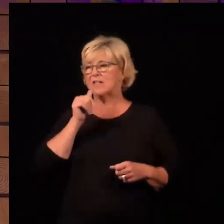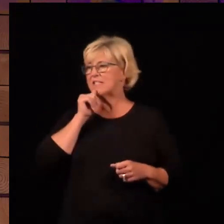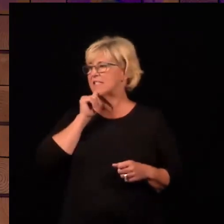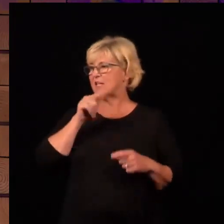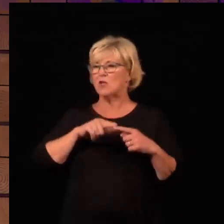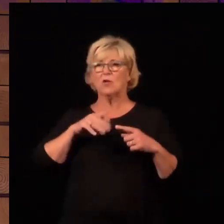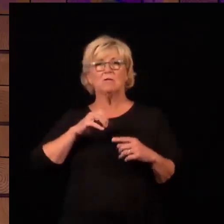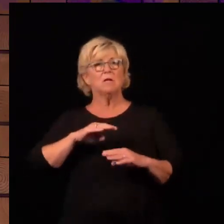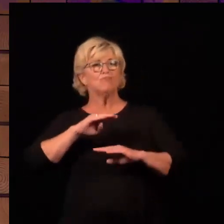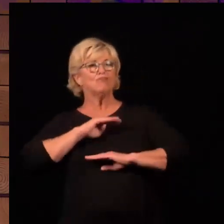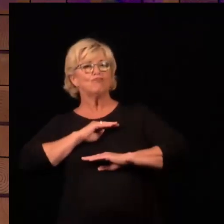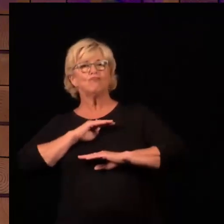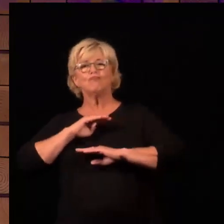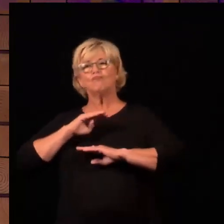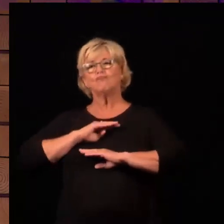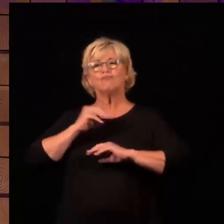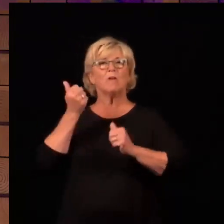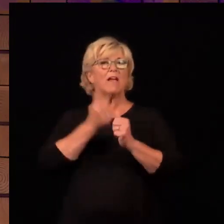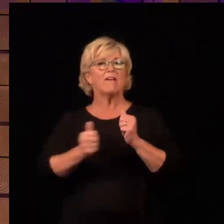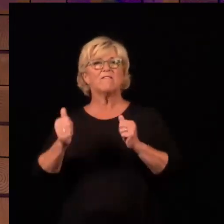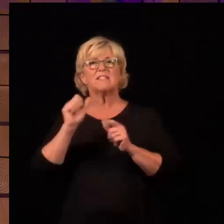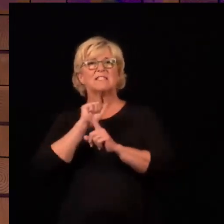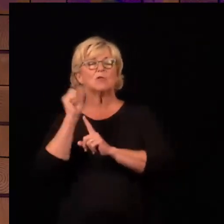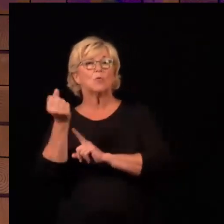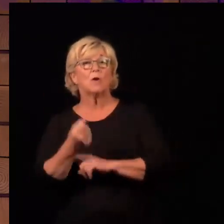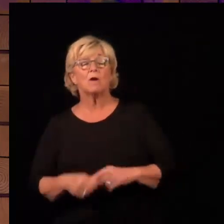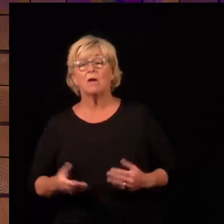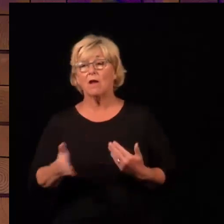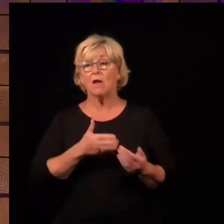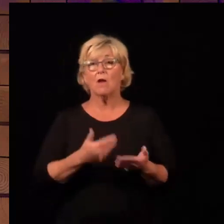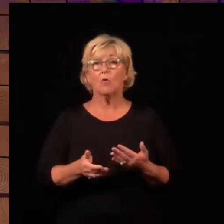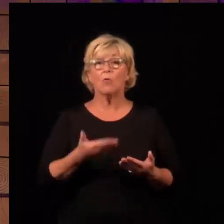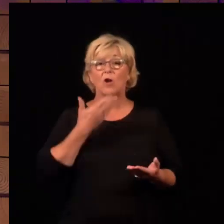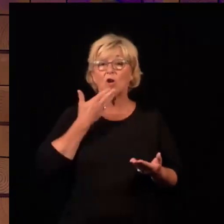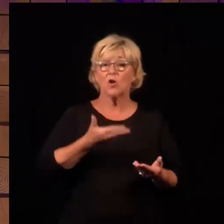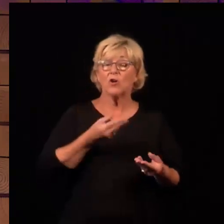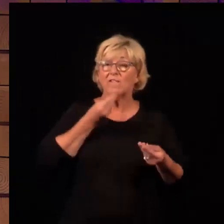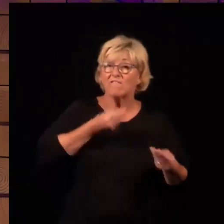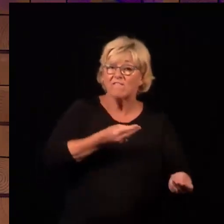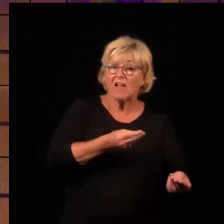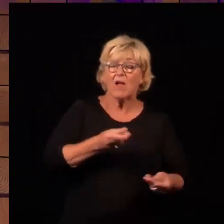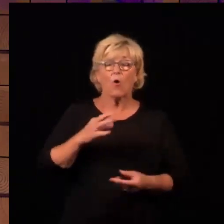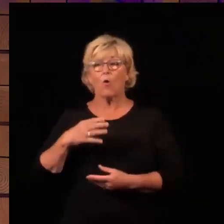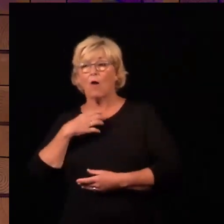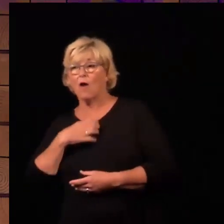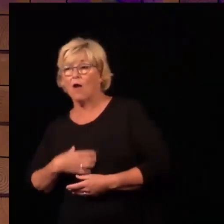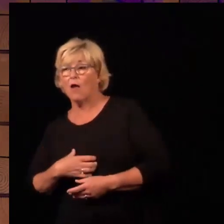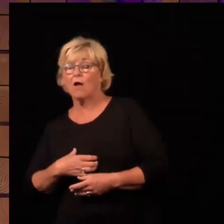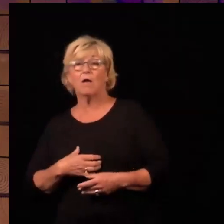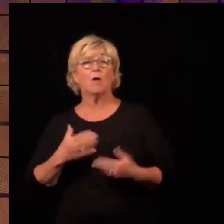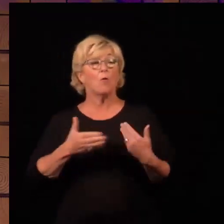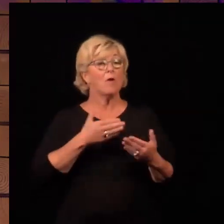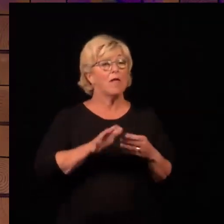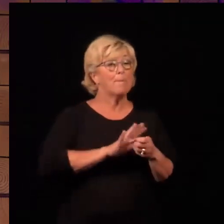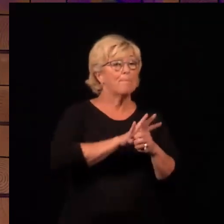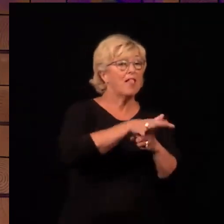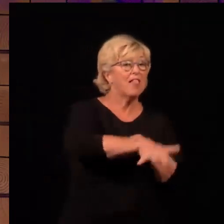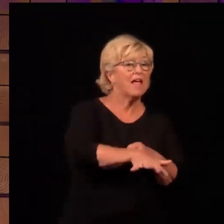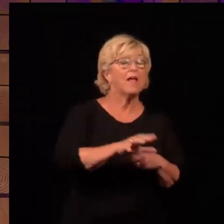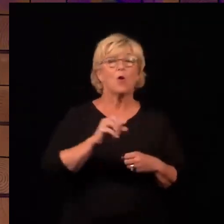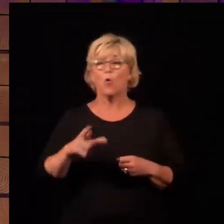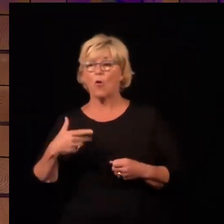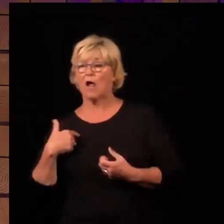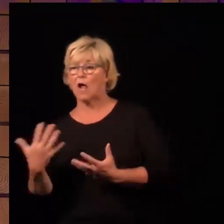content in any and every situation, whether well-fed or hungry, whether living in plenty or in